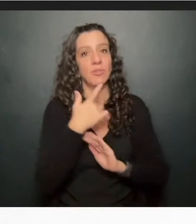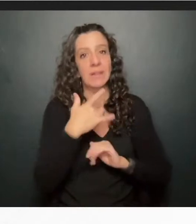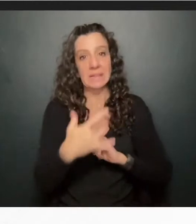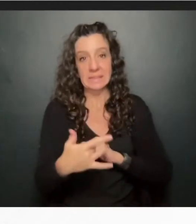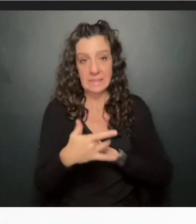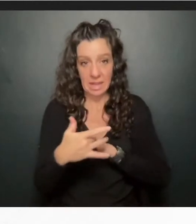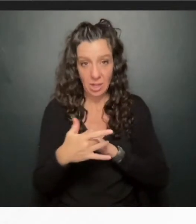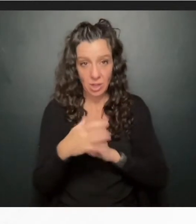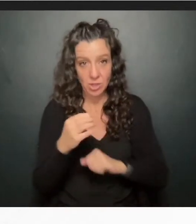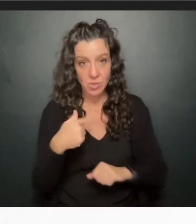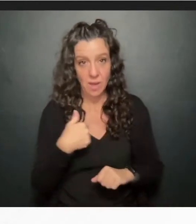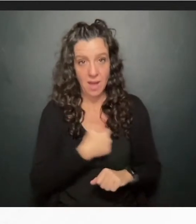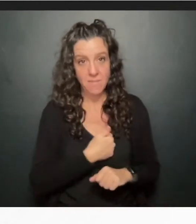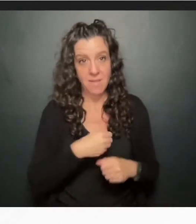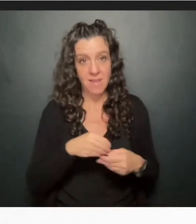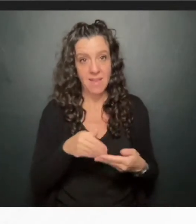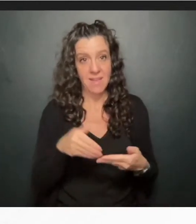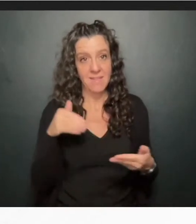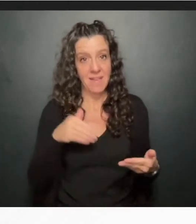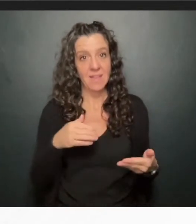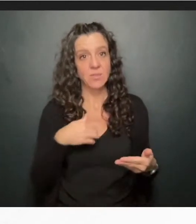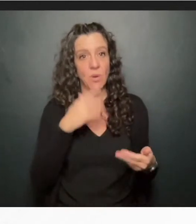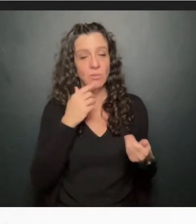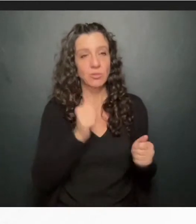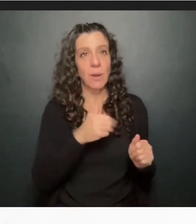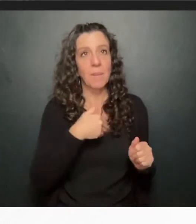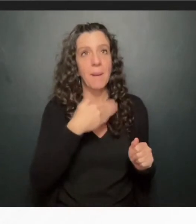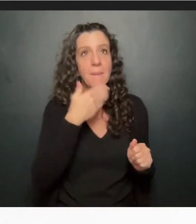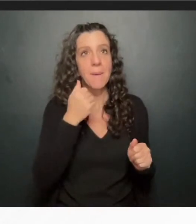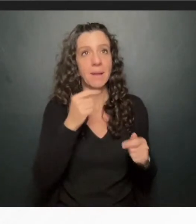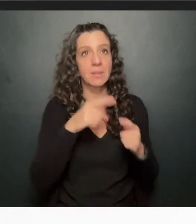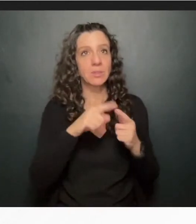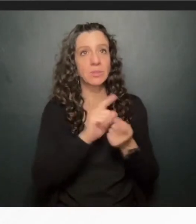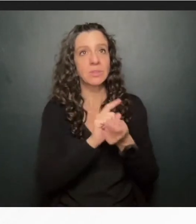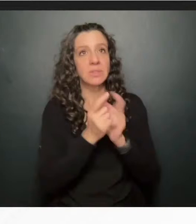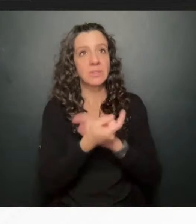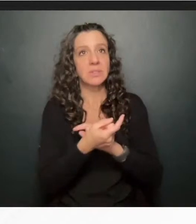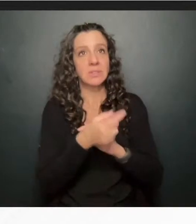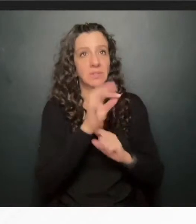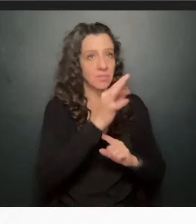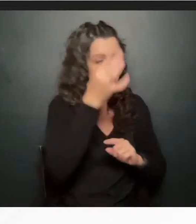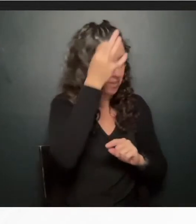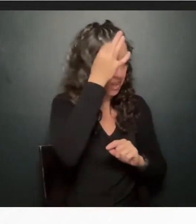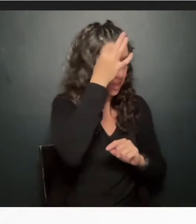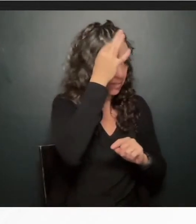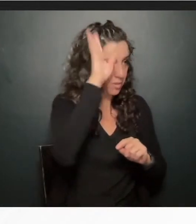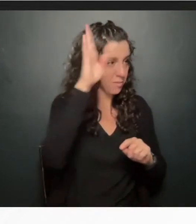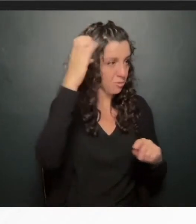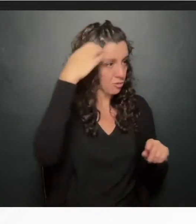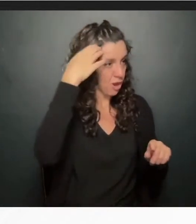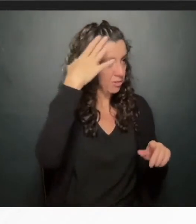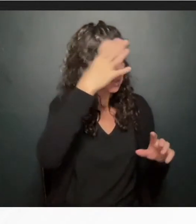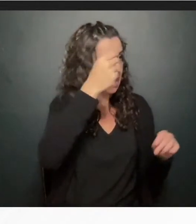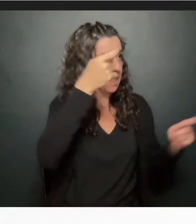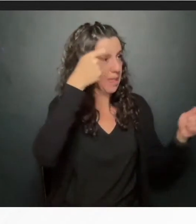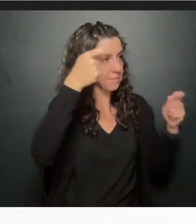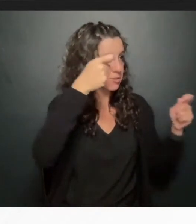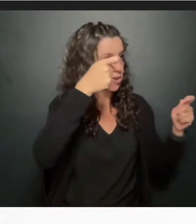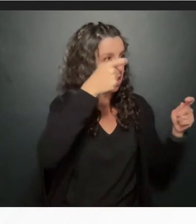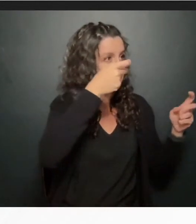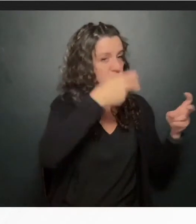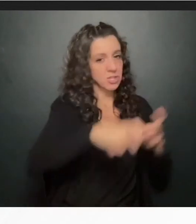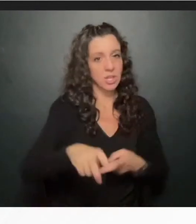technical. So I apologize in advance, but I'm going to try my best to convert federal bureaucracy and administration into like